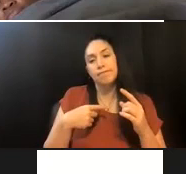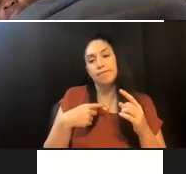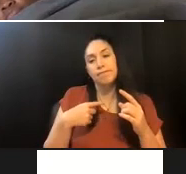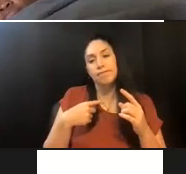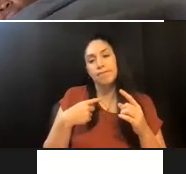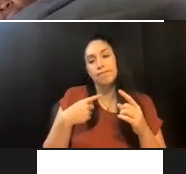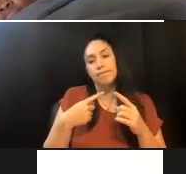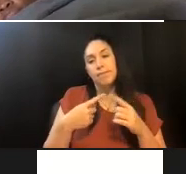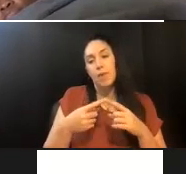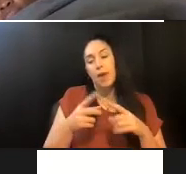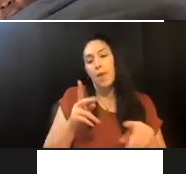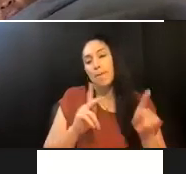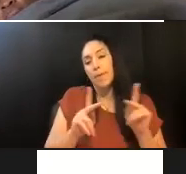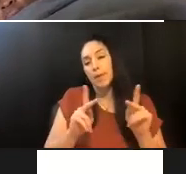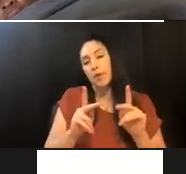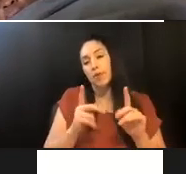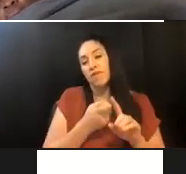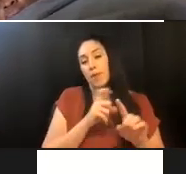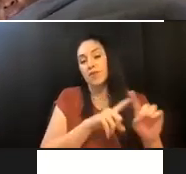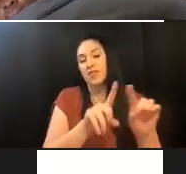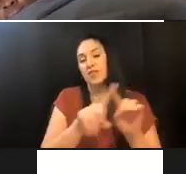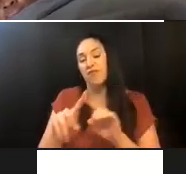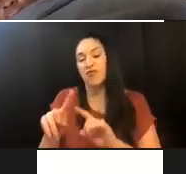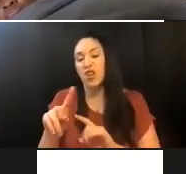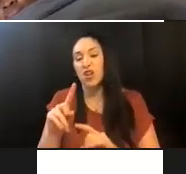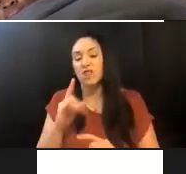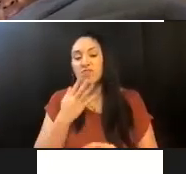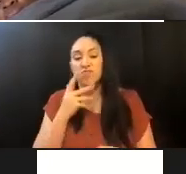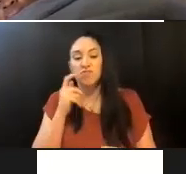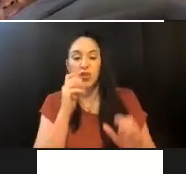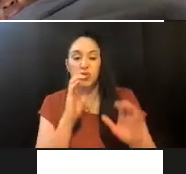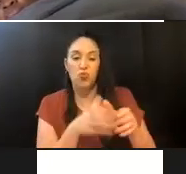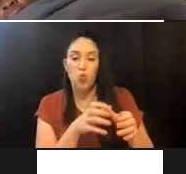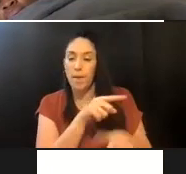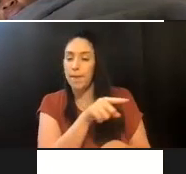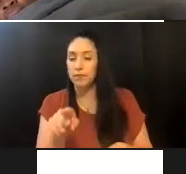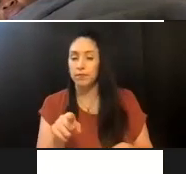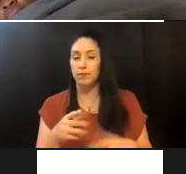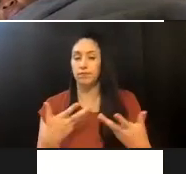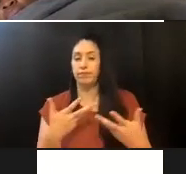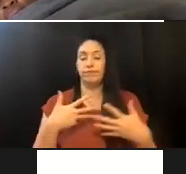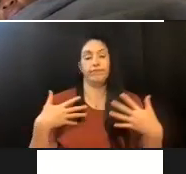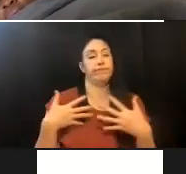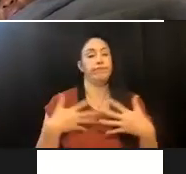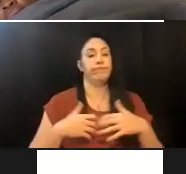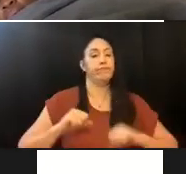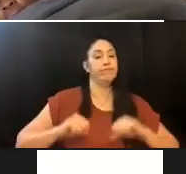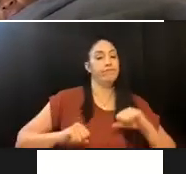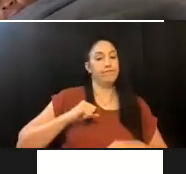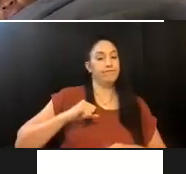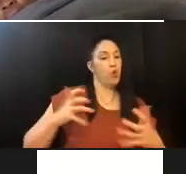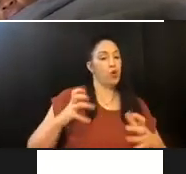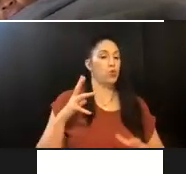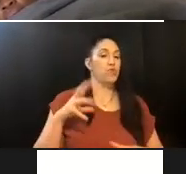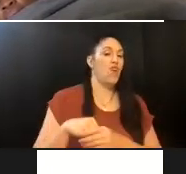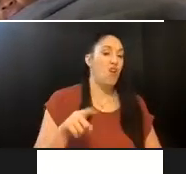ethnicities reluctant to participate in the research. What are some of the fears that you have noticed that